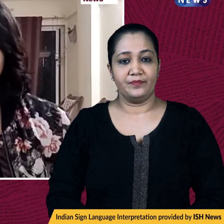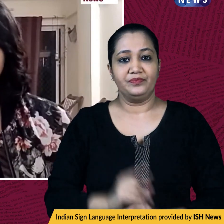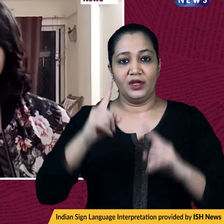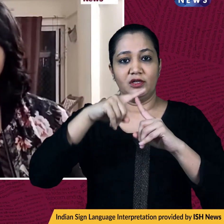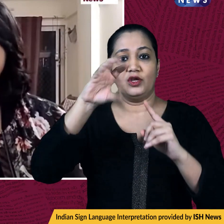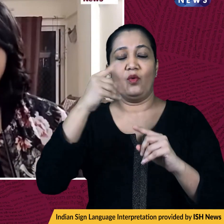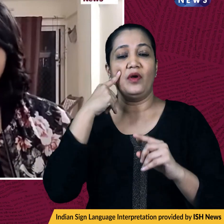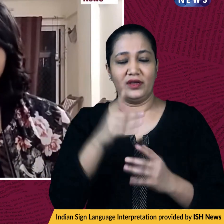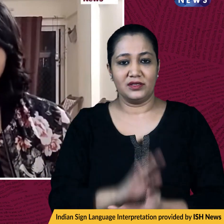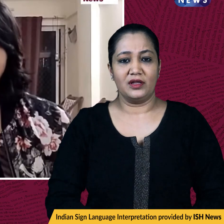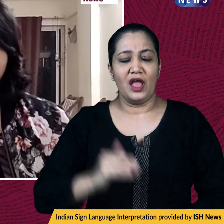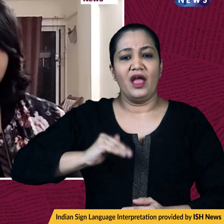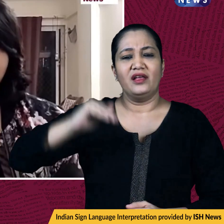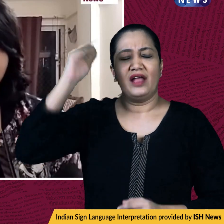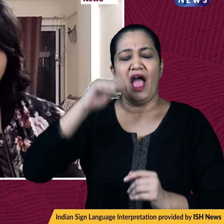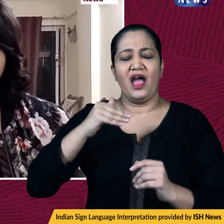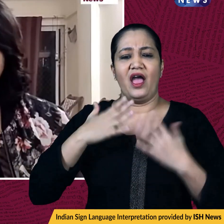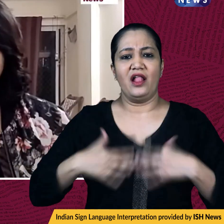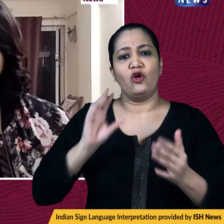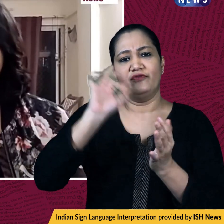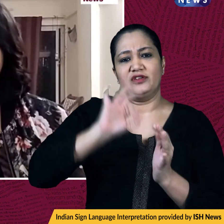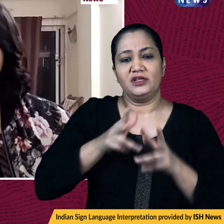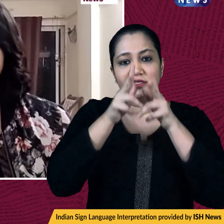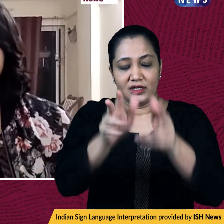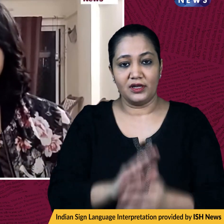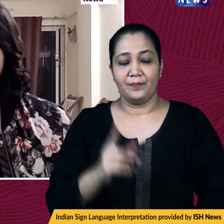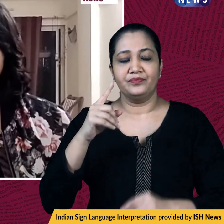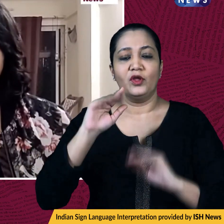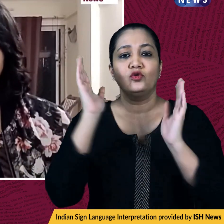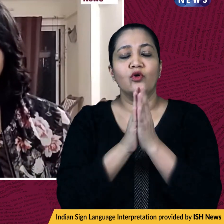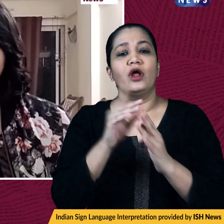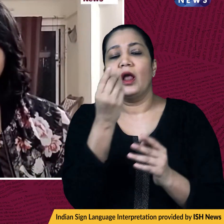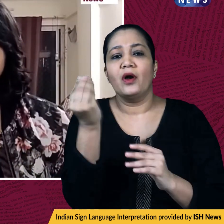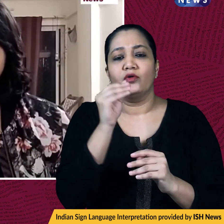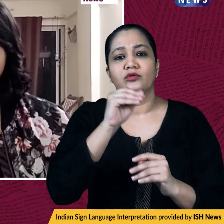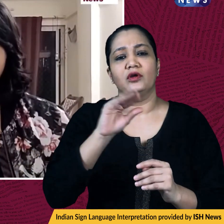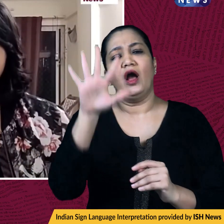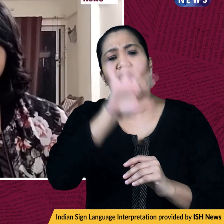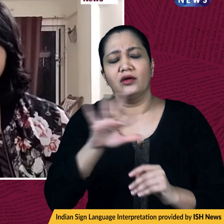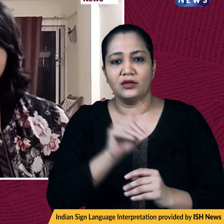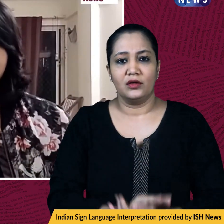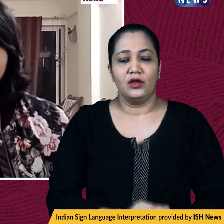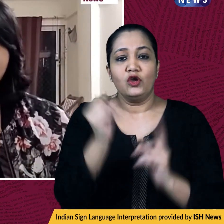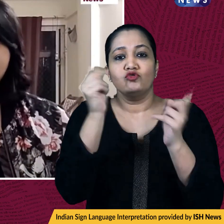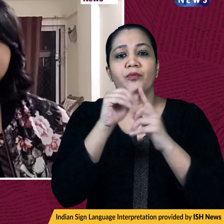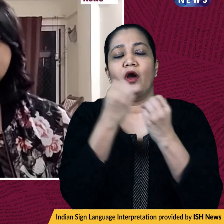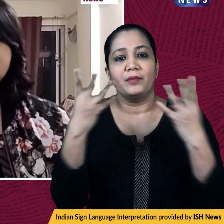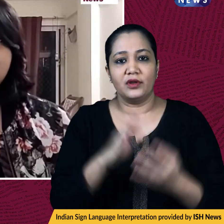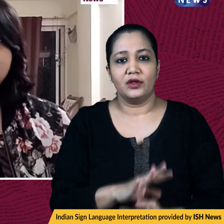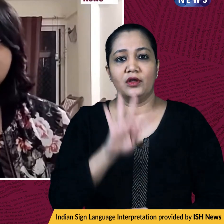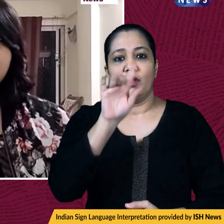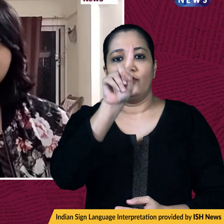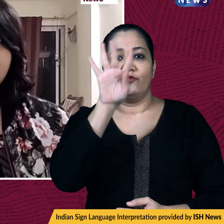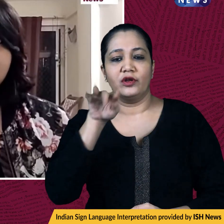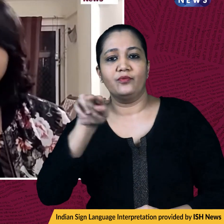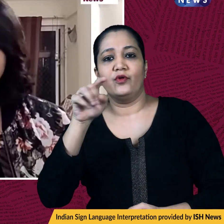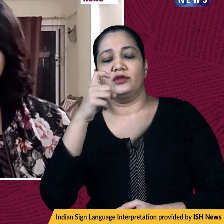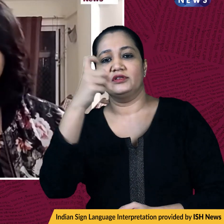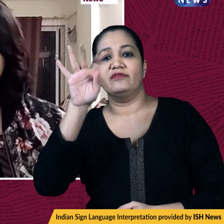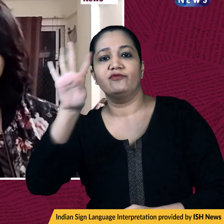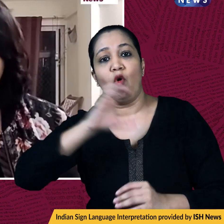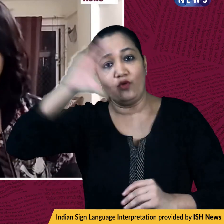Beijing has reported 3 new COVID cases on Wednesday, as officials have said that the virus situation is now